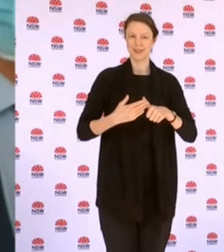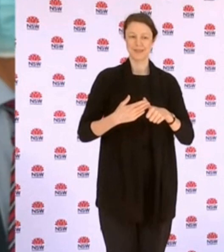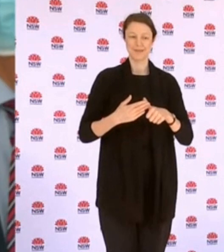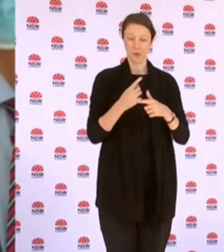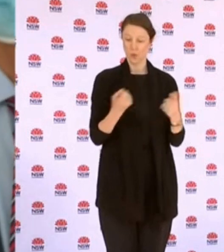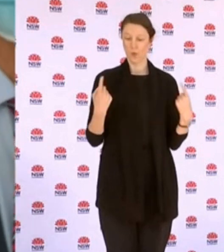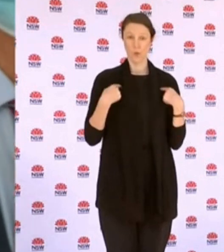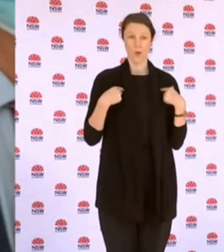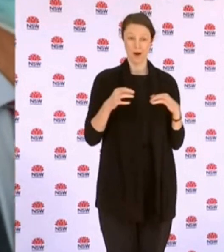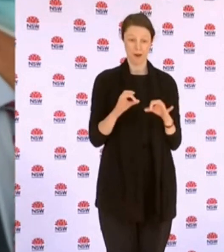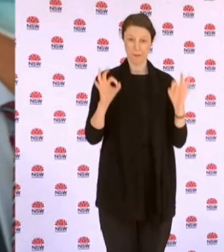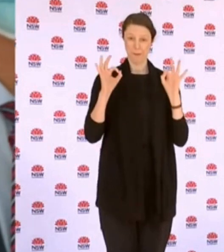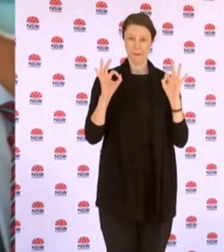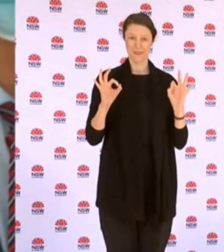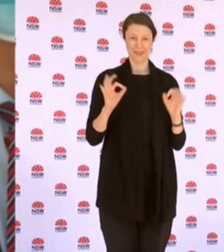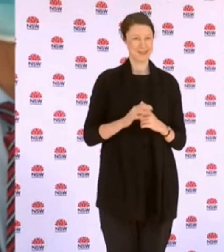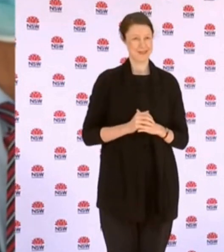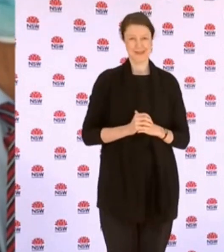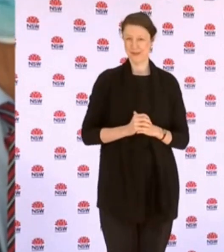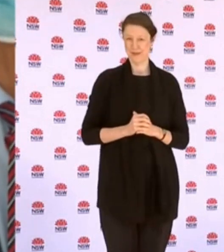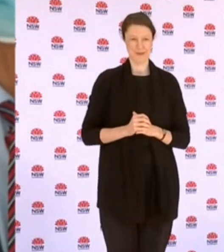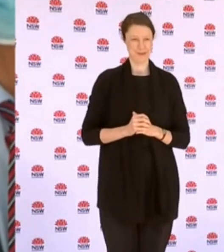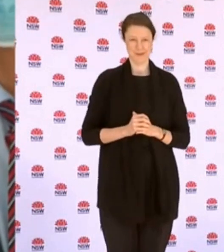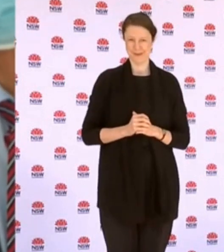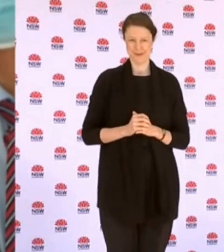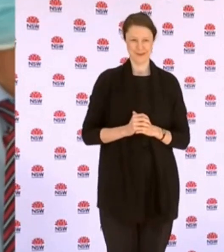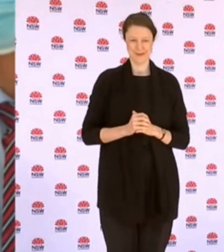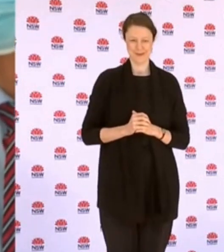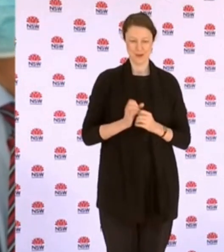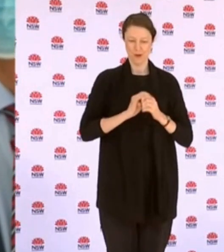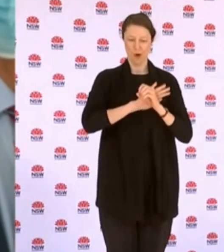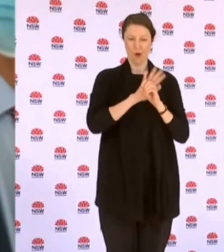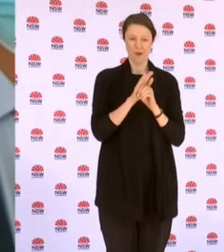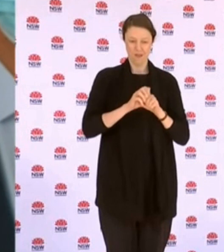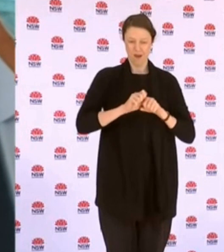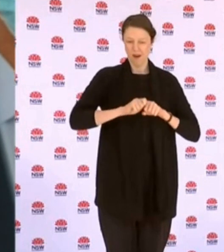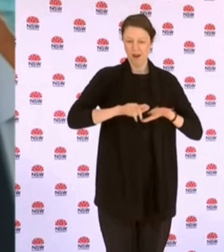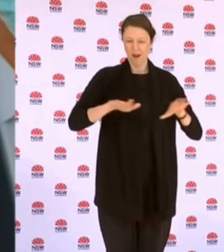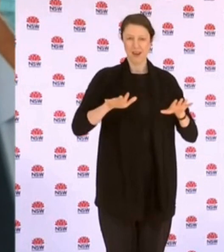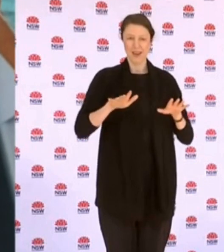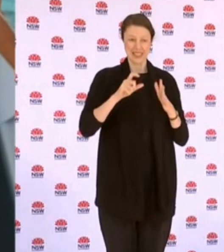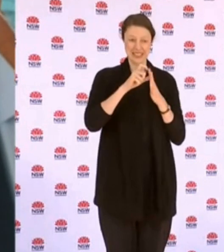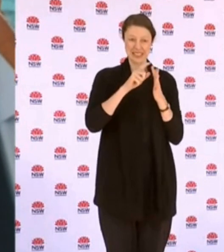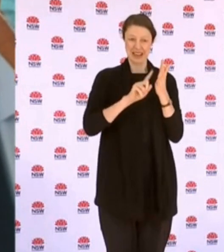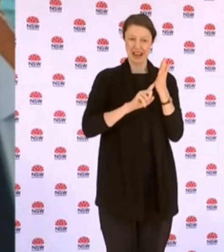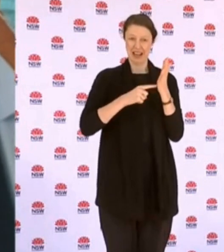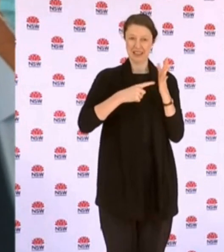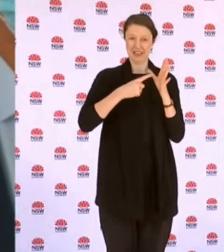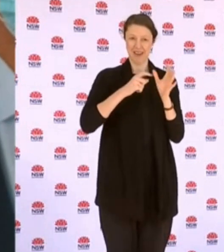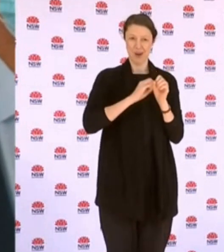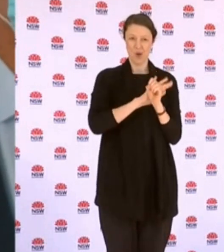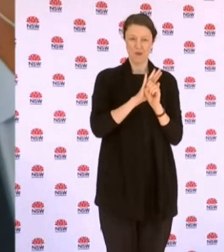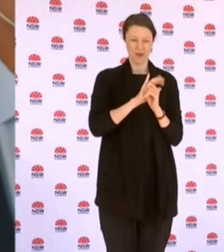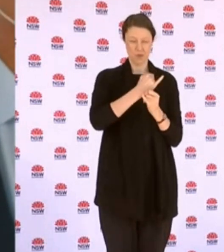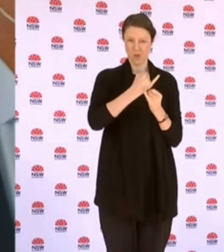perfect. Dealing with a pandemic, especially a different strain such as Delta, does leave us in uncharted waters. But